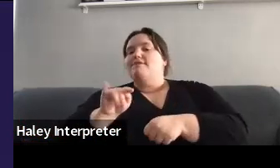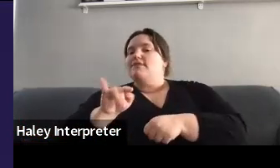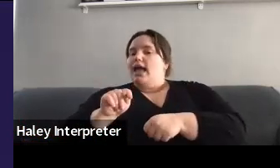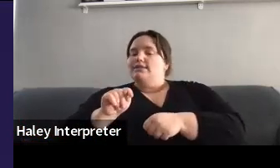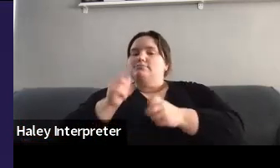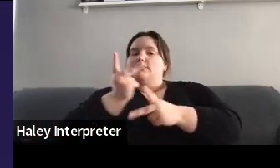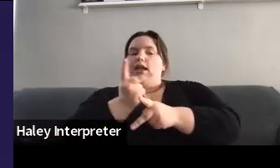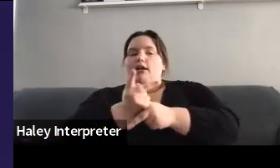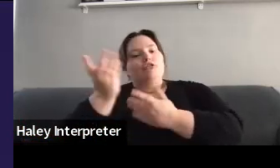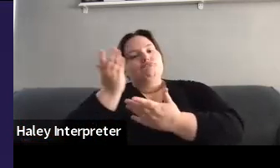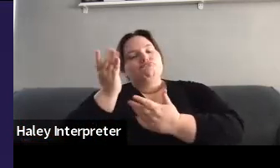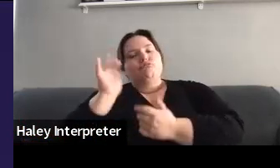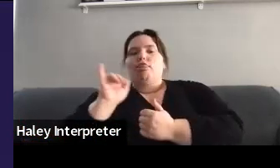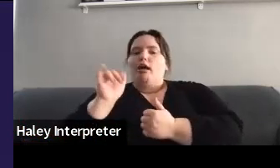like